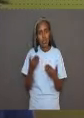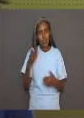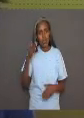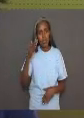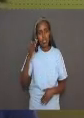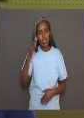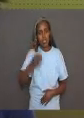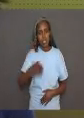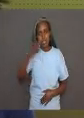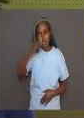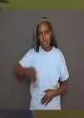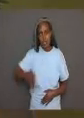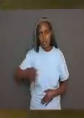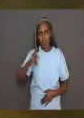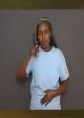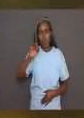it represents.